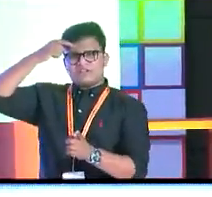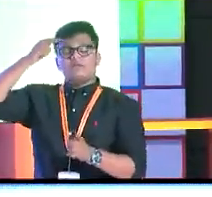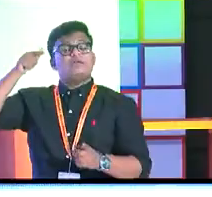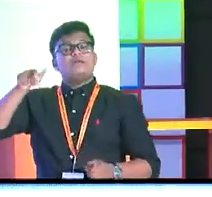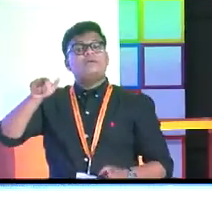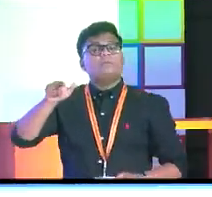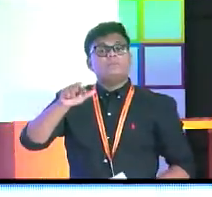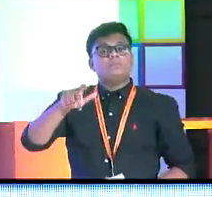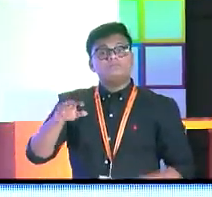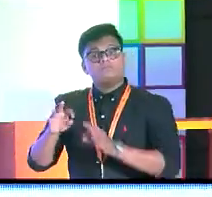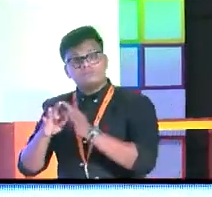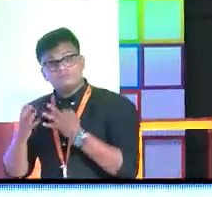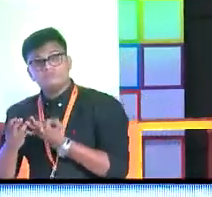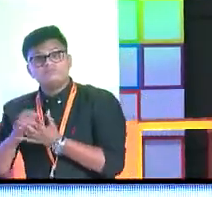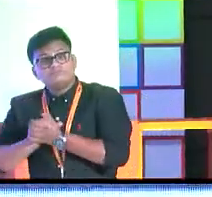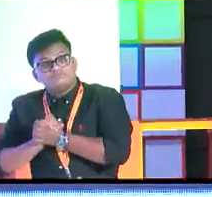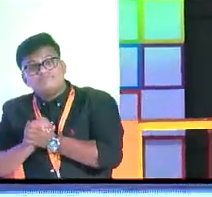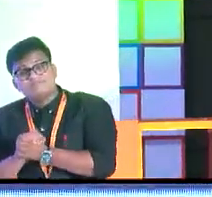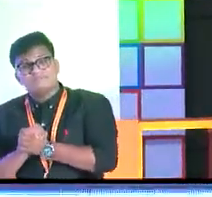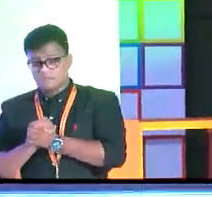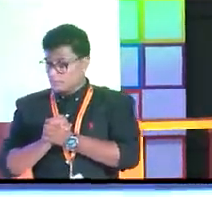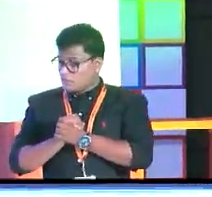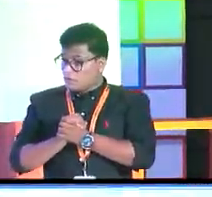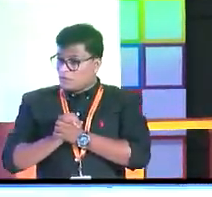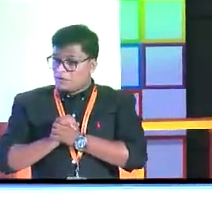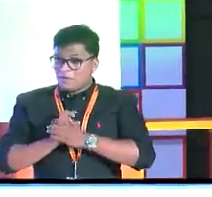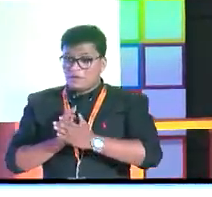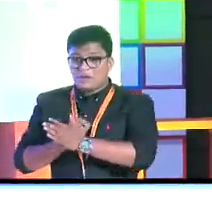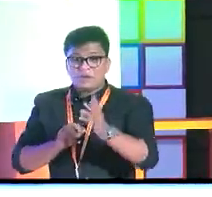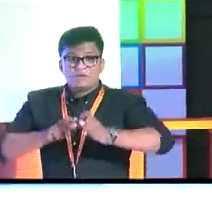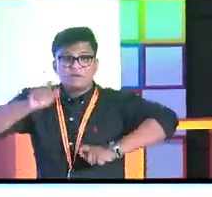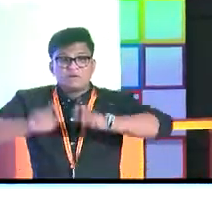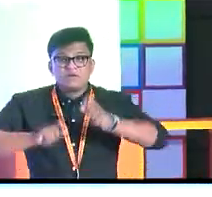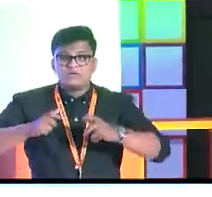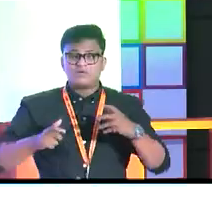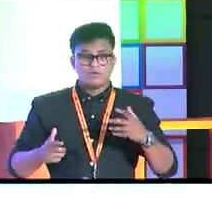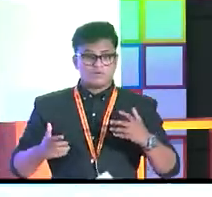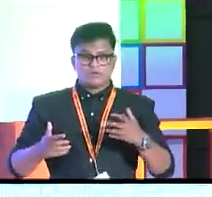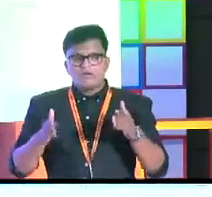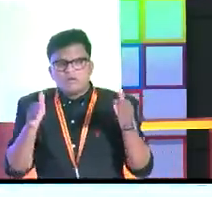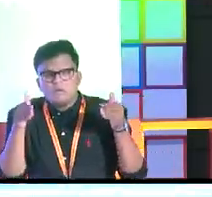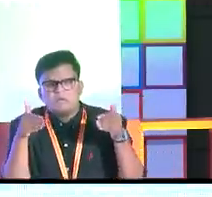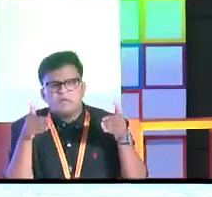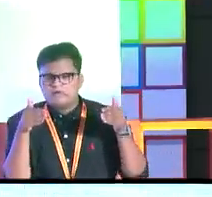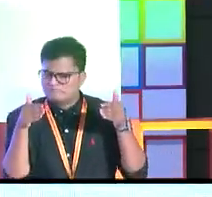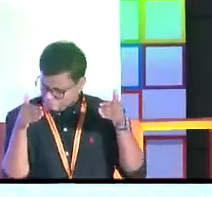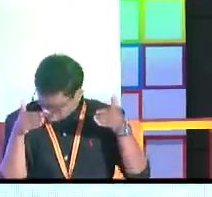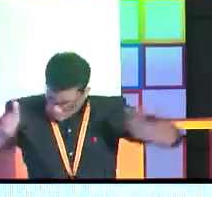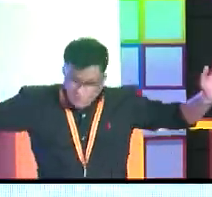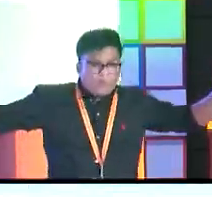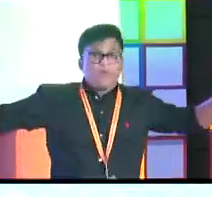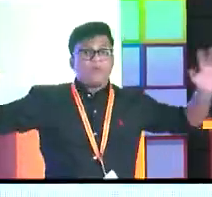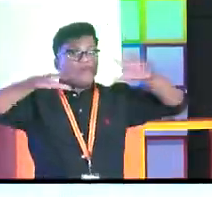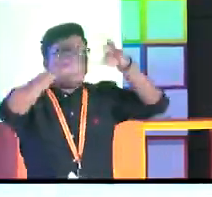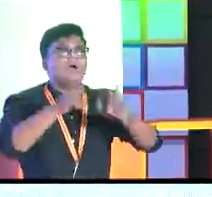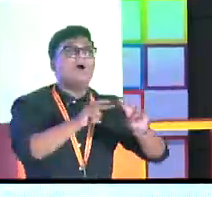people. Fellowship is about exposing people from the larger world ki duniya mein ho kya